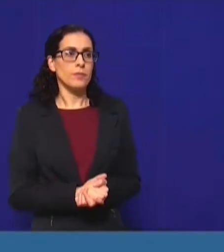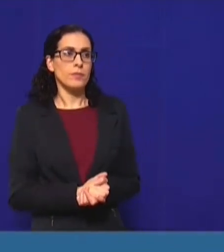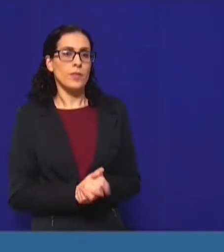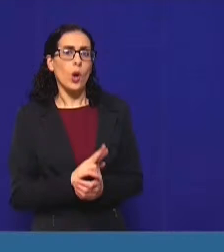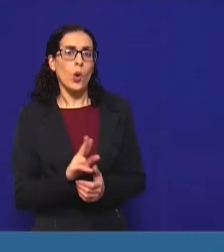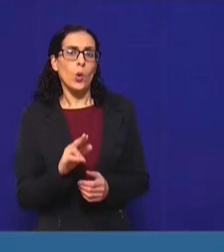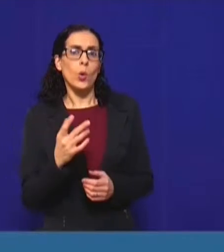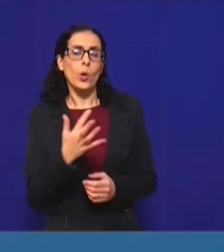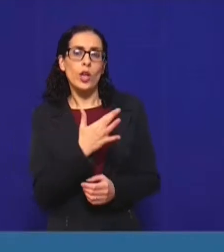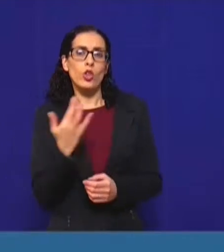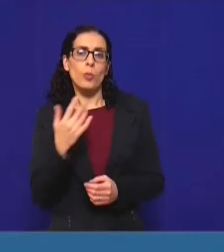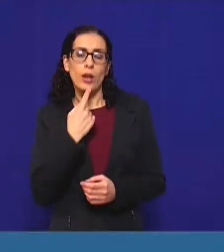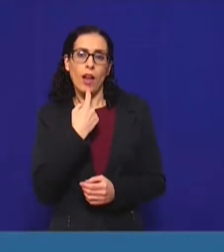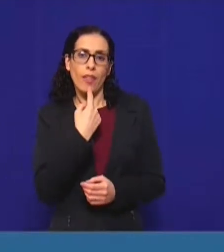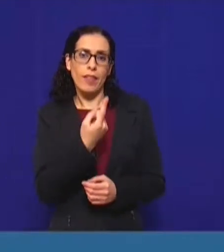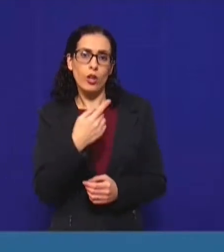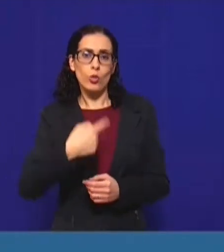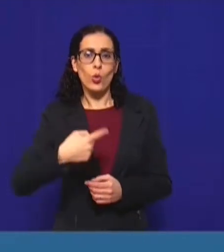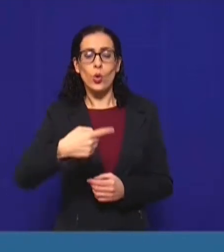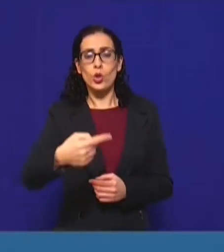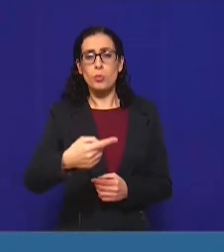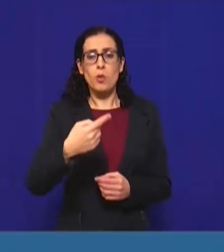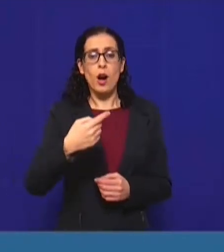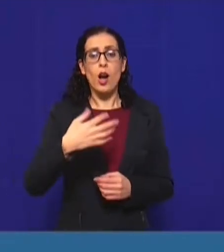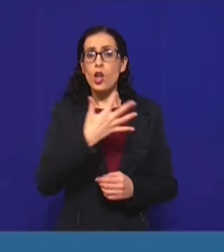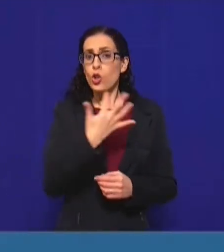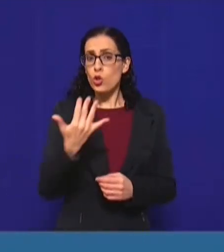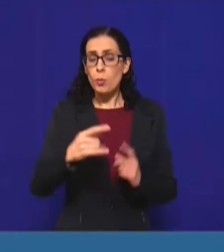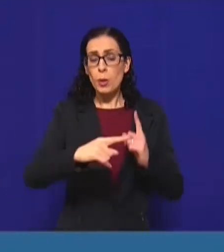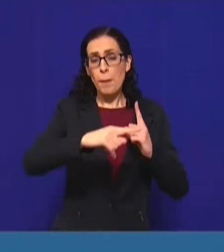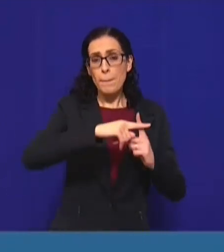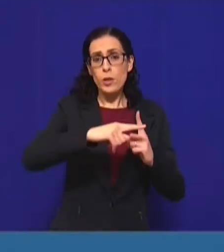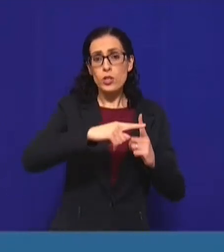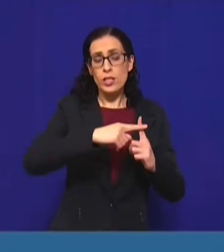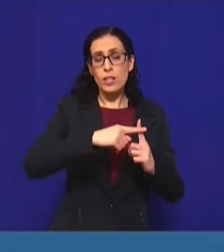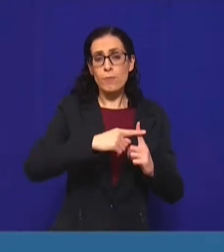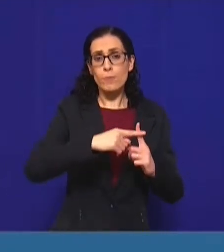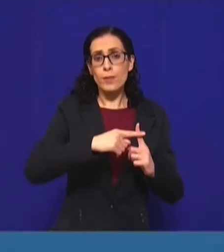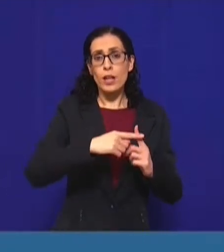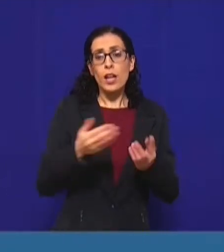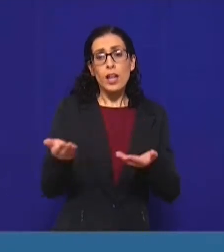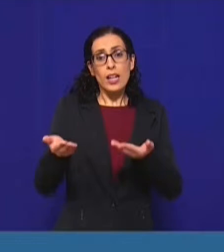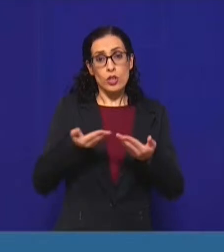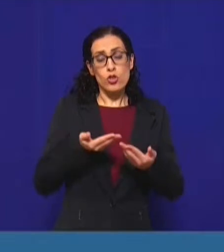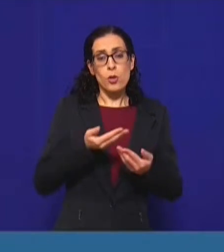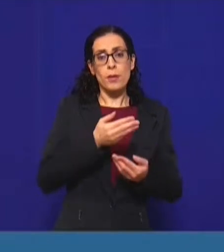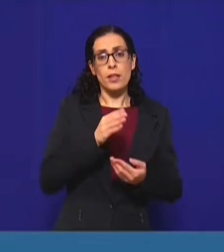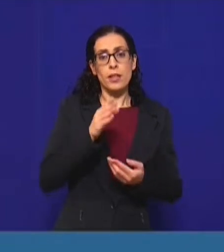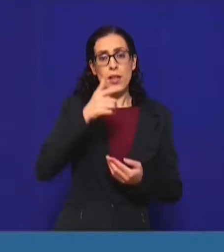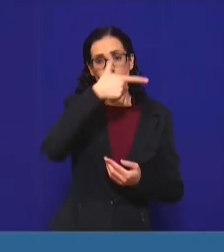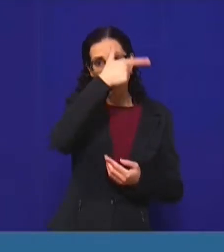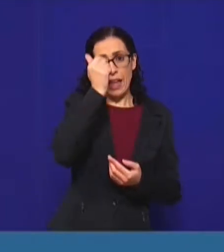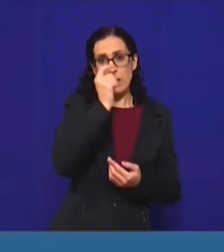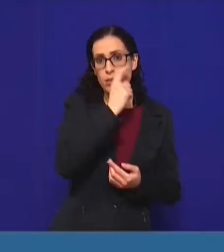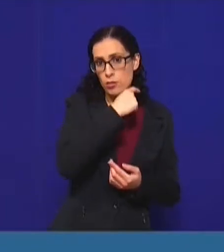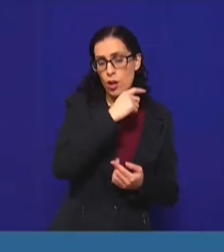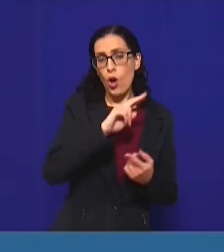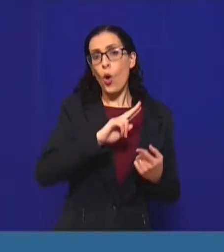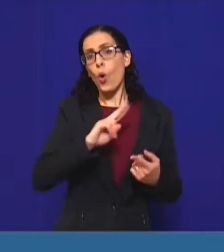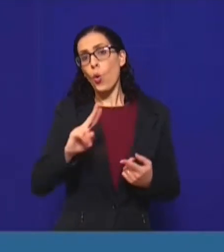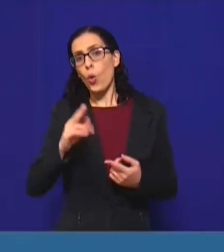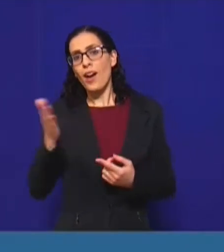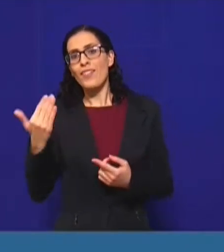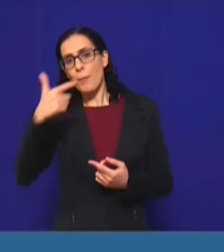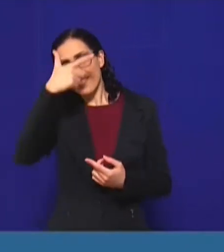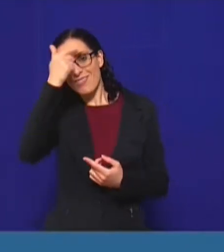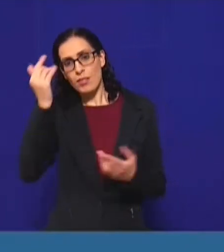nirrapportaw ta' kuljum qegħdin ikunu dak in-numru ta' każijiet pożittivi li joħorġu kemm min-naħa ta' PCR kif ukoll min-naħa ta' rapid test li jiġu